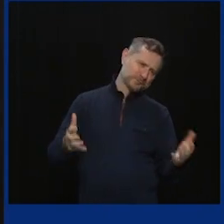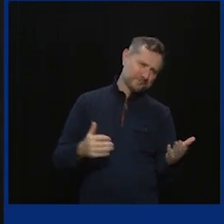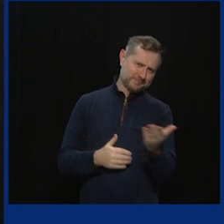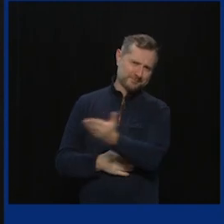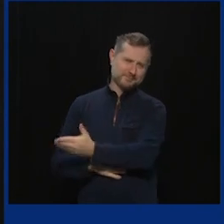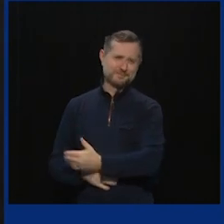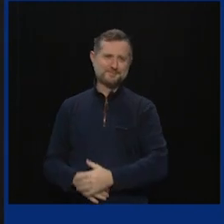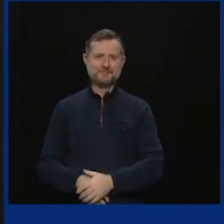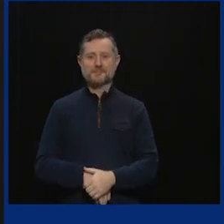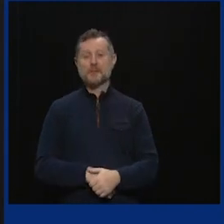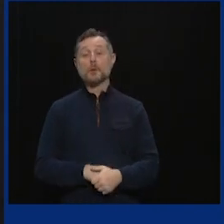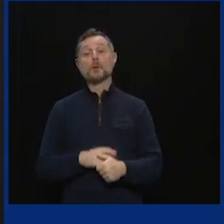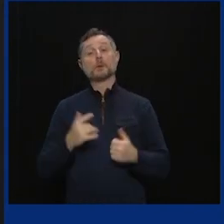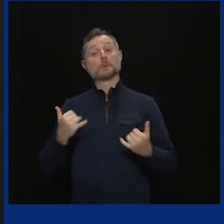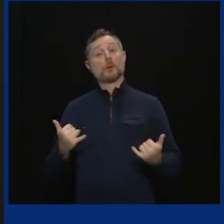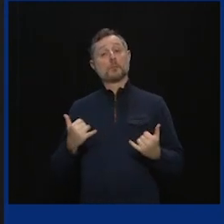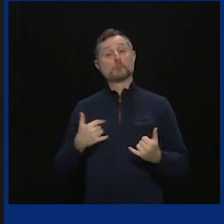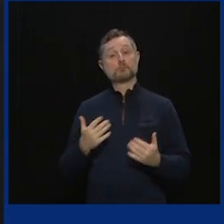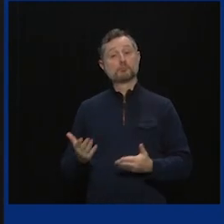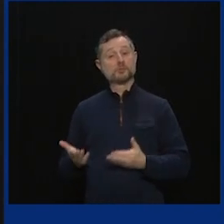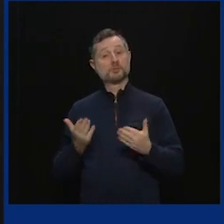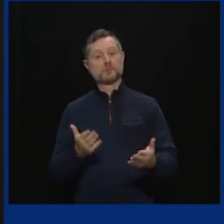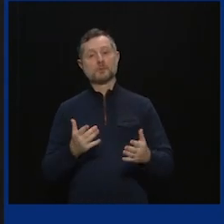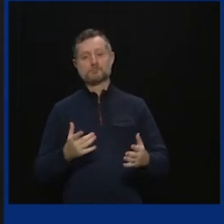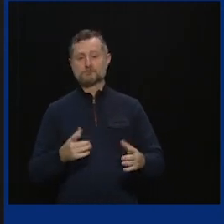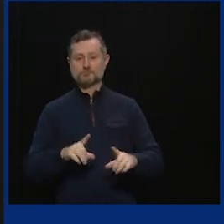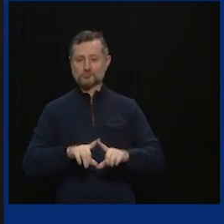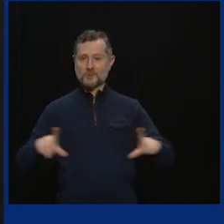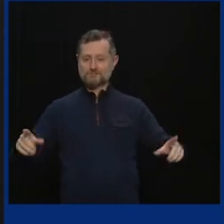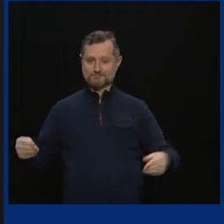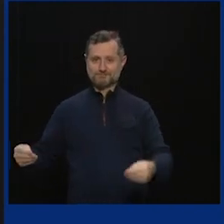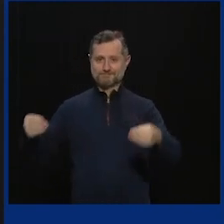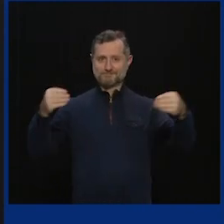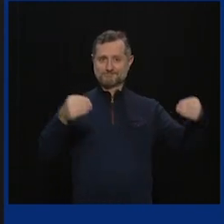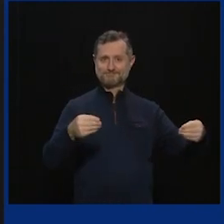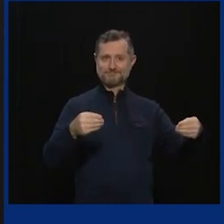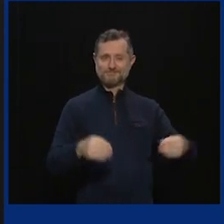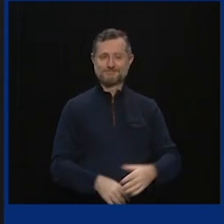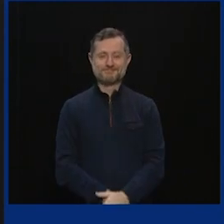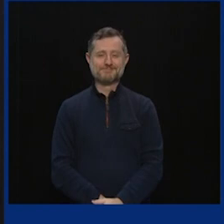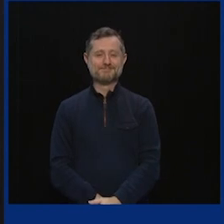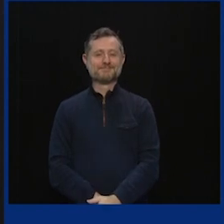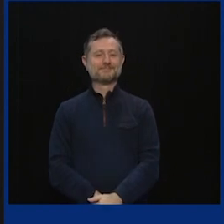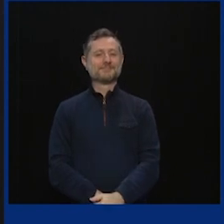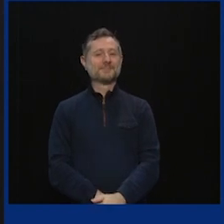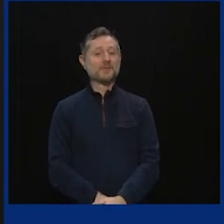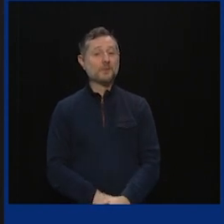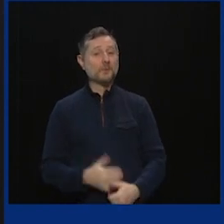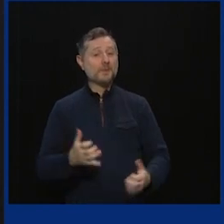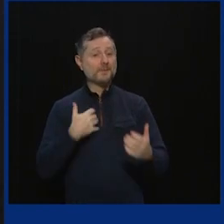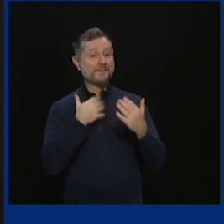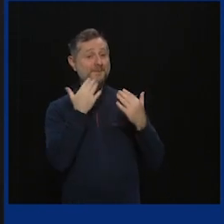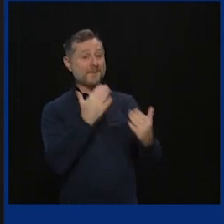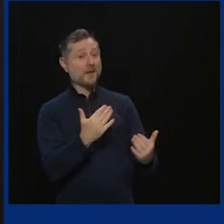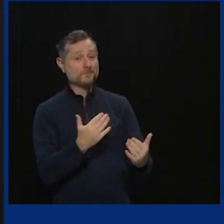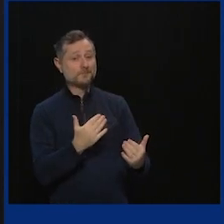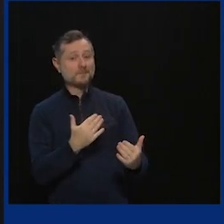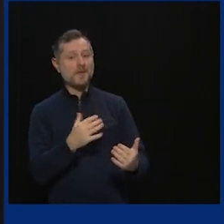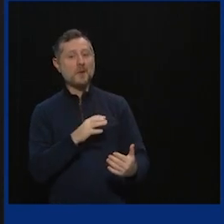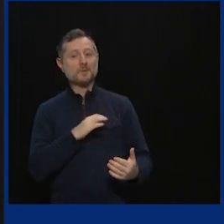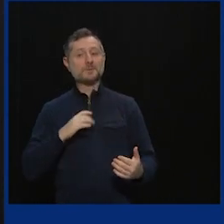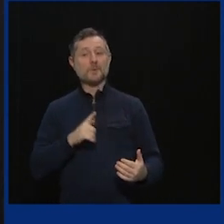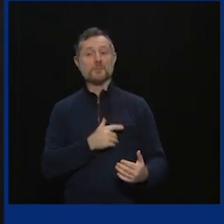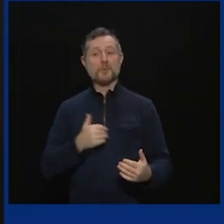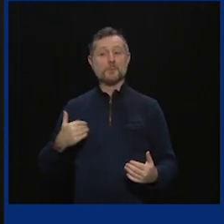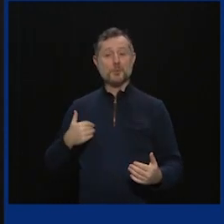check. I also, too, wanted to say that I want to thank Council Member, soon-to-be Borough President Mark Levine,